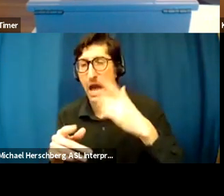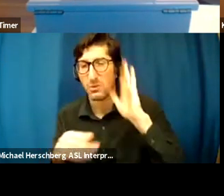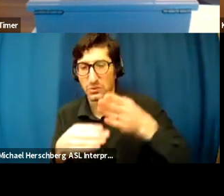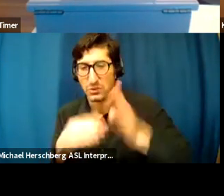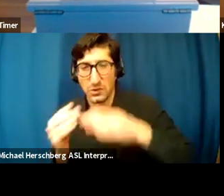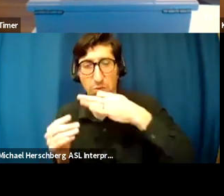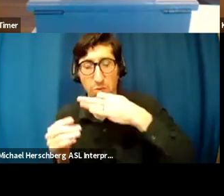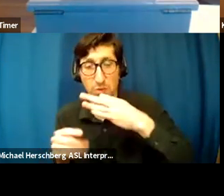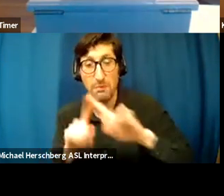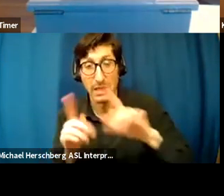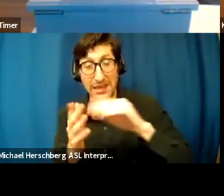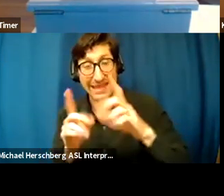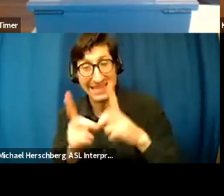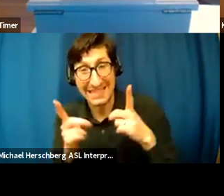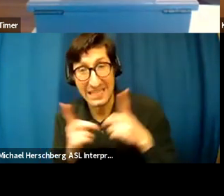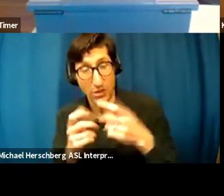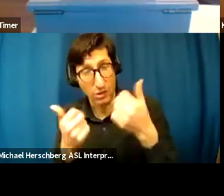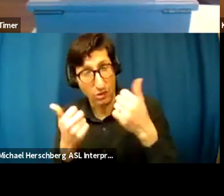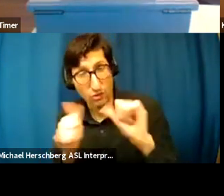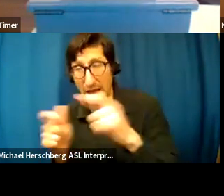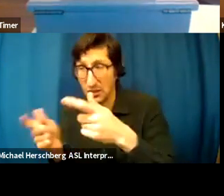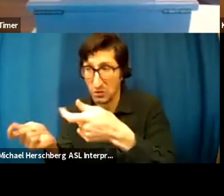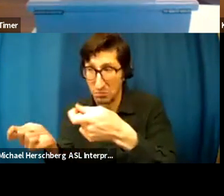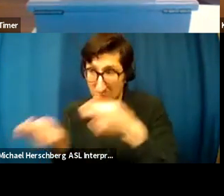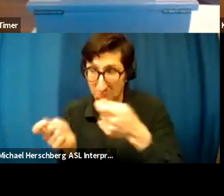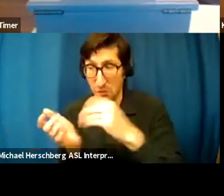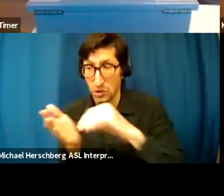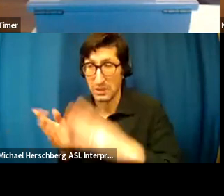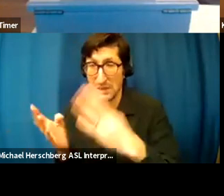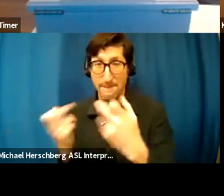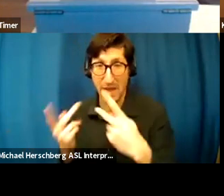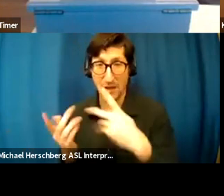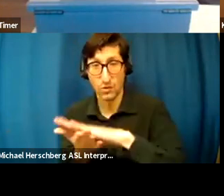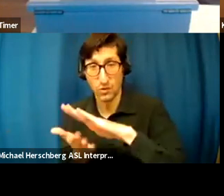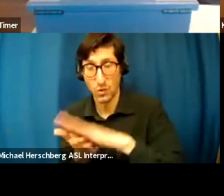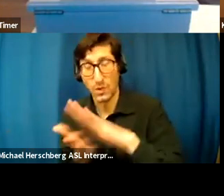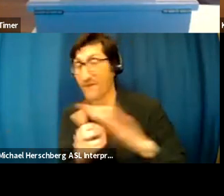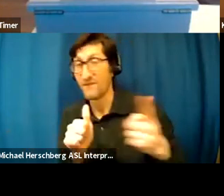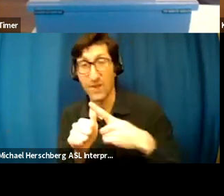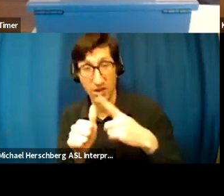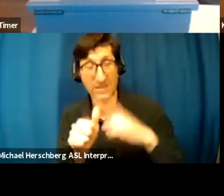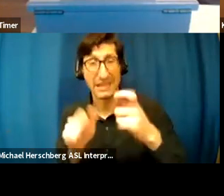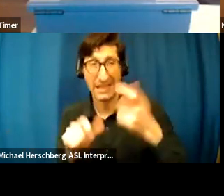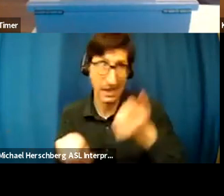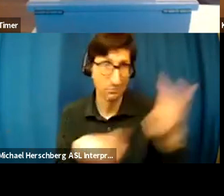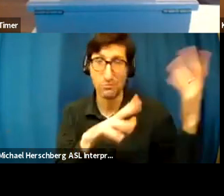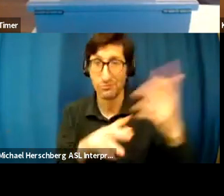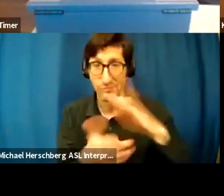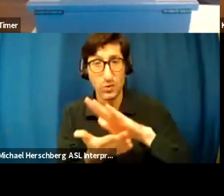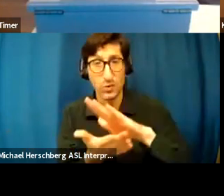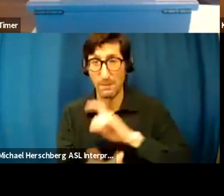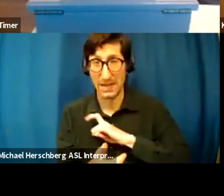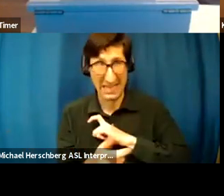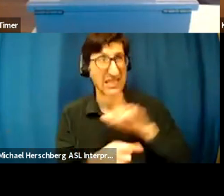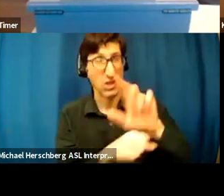the district progresses towards getting students back to school, it can begin by removing school police and using those funds to